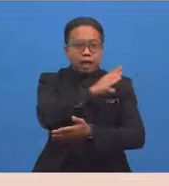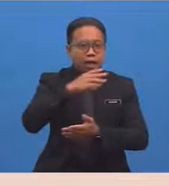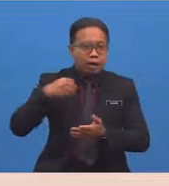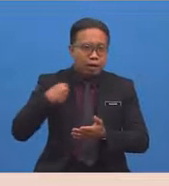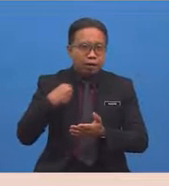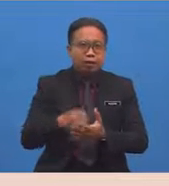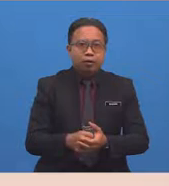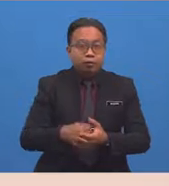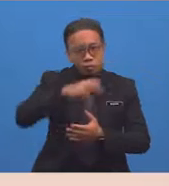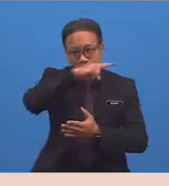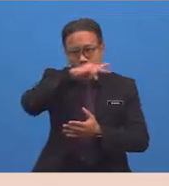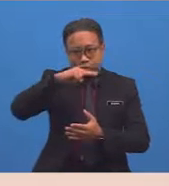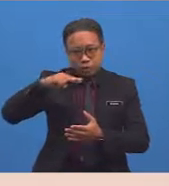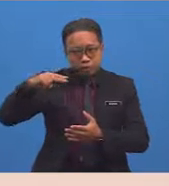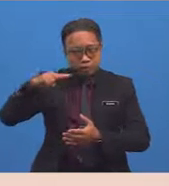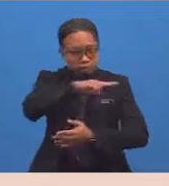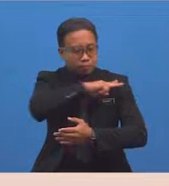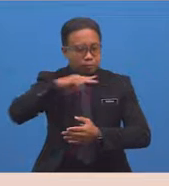they also swim.